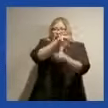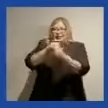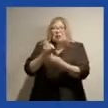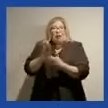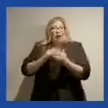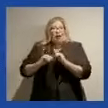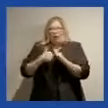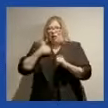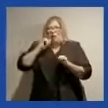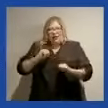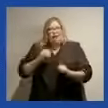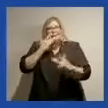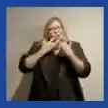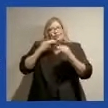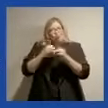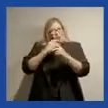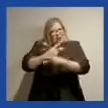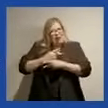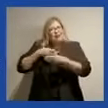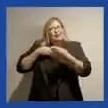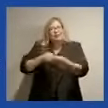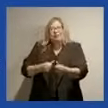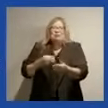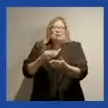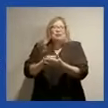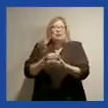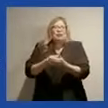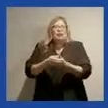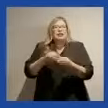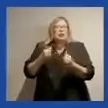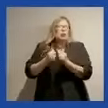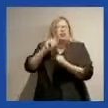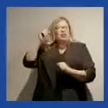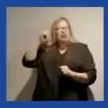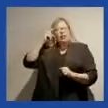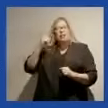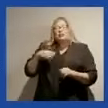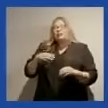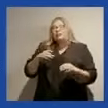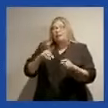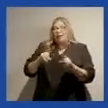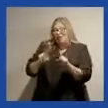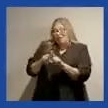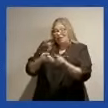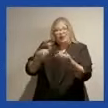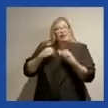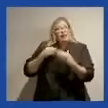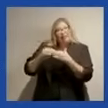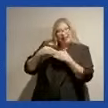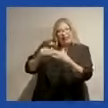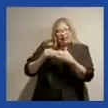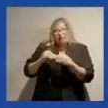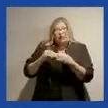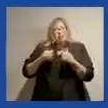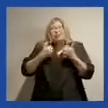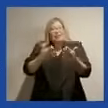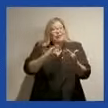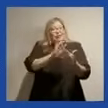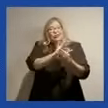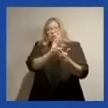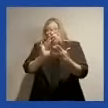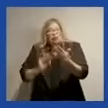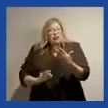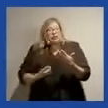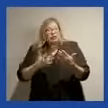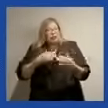leaner government and our more efficient government and the flexibility of providing choice, meeting people where they are, giving